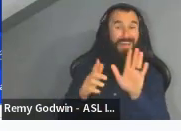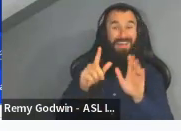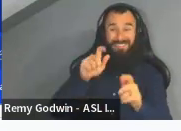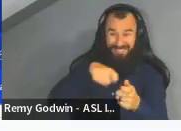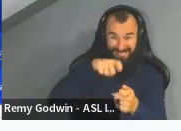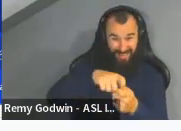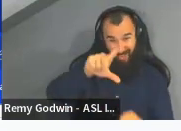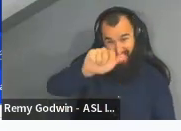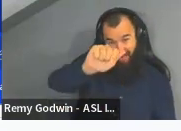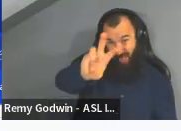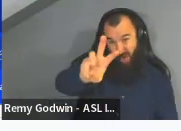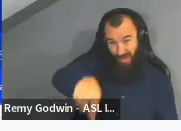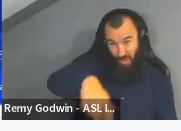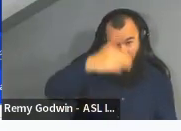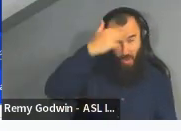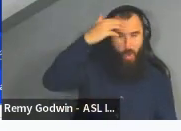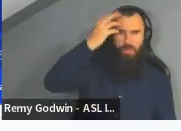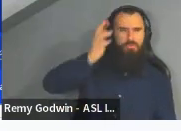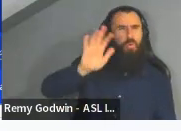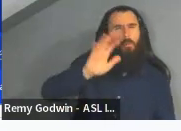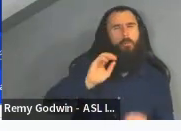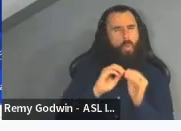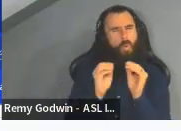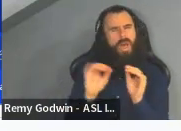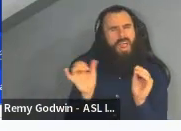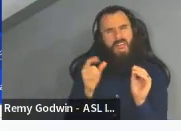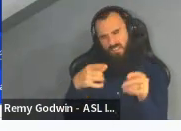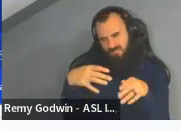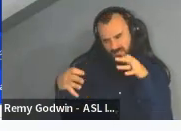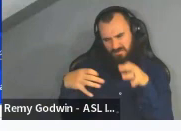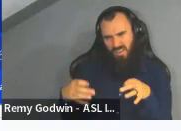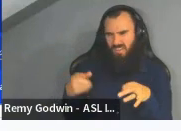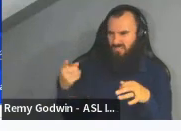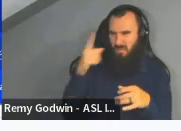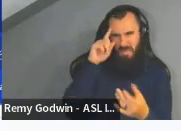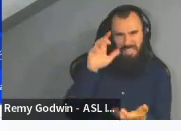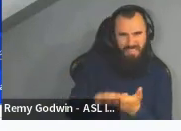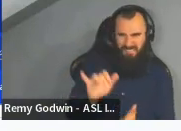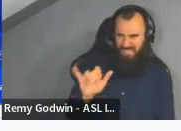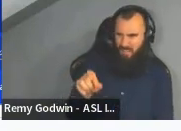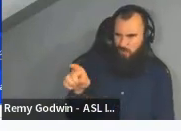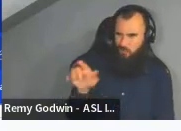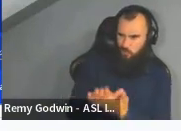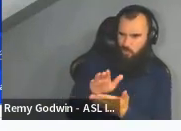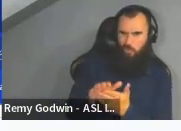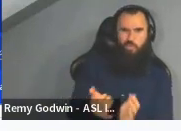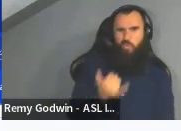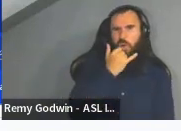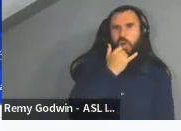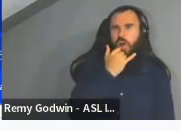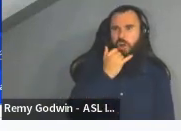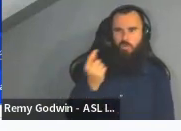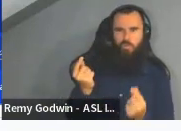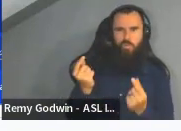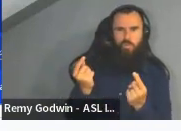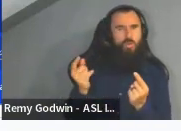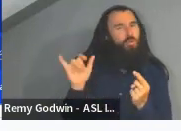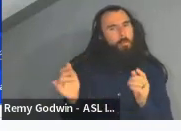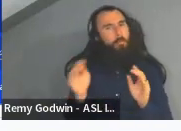law, but you do need to explain what you believe the school has done wrong in the first